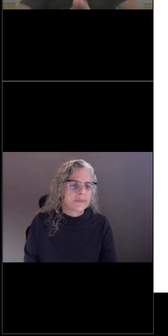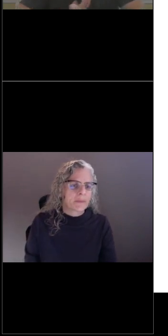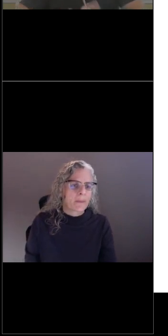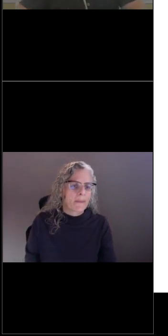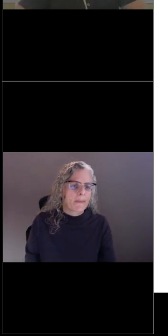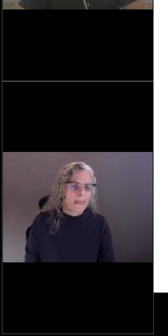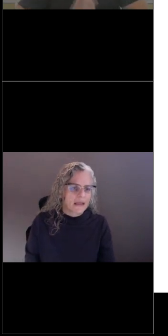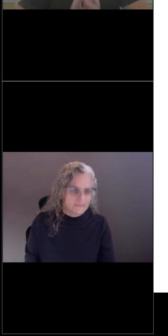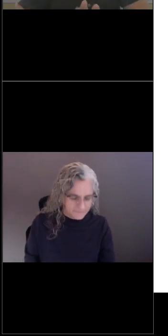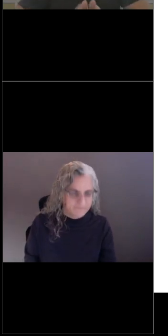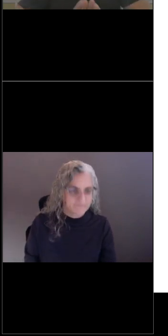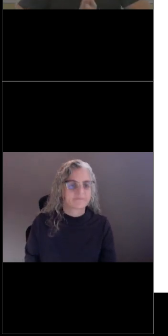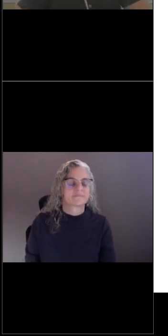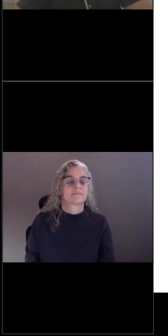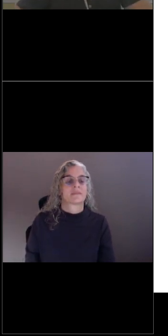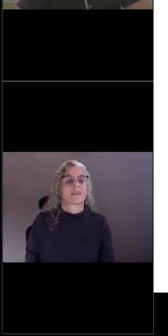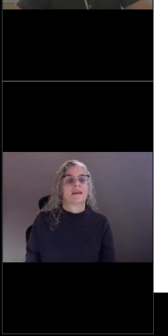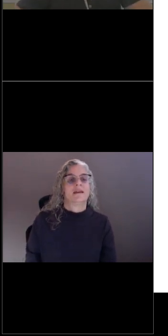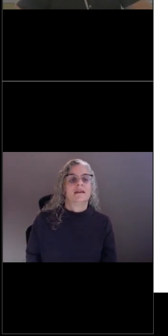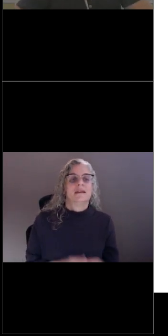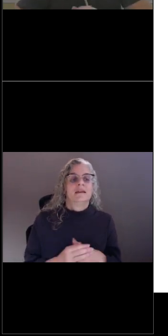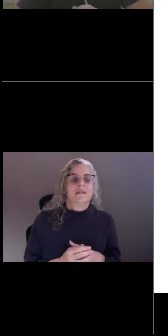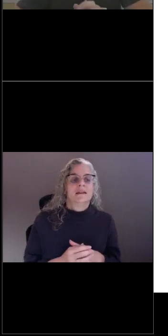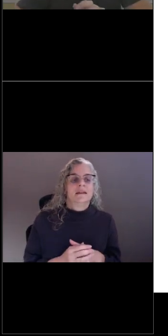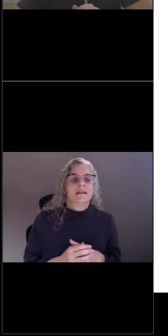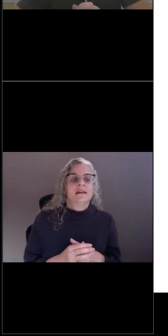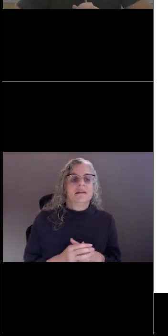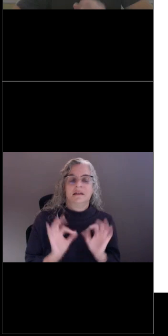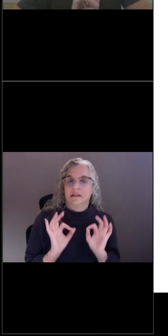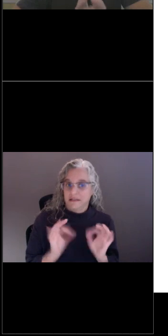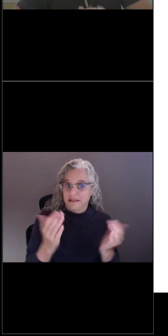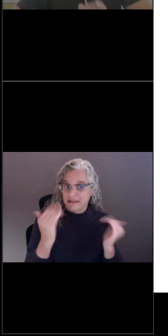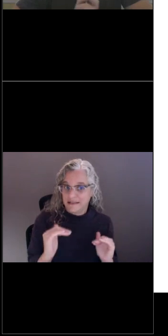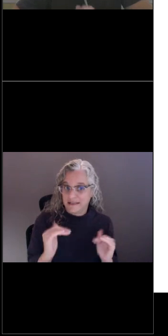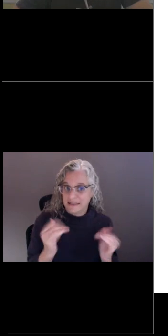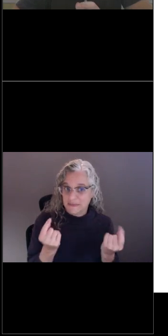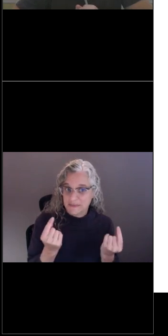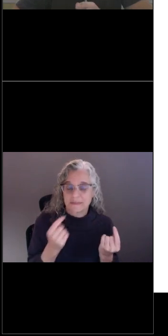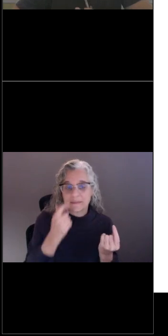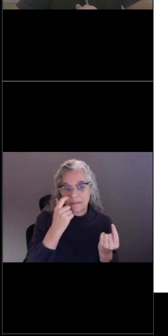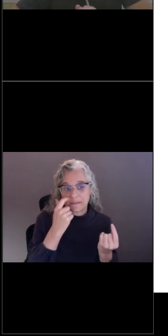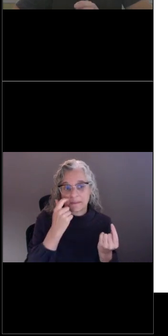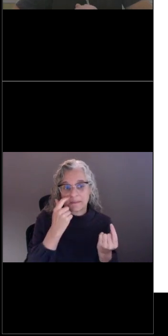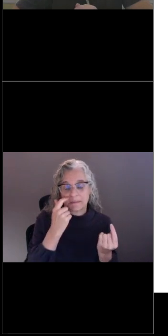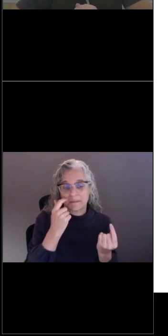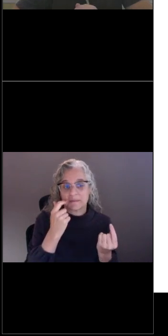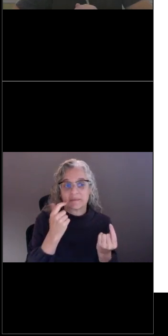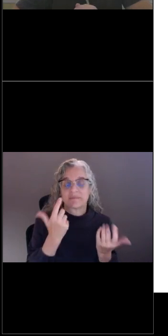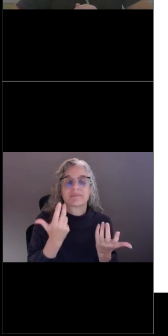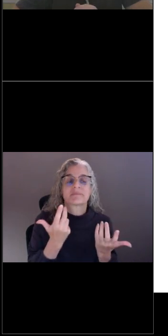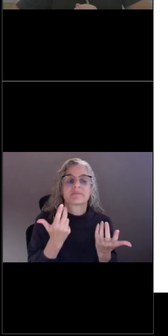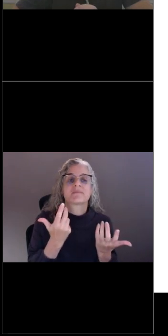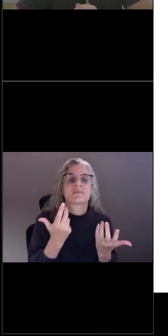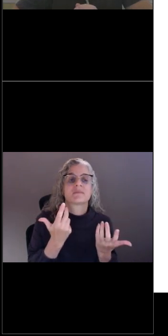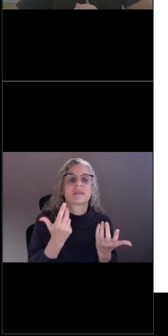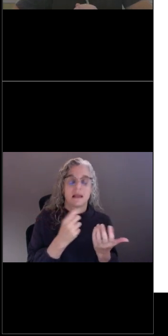Okay, going a step beyond getting this gendered language right, you can do a little bit better by helping those around